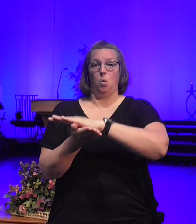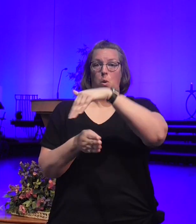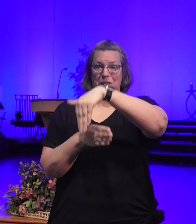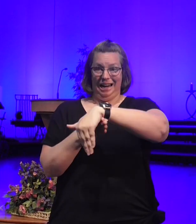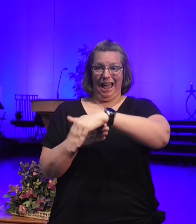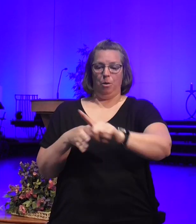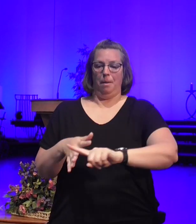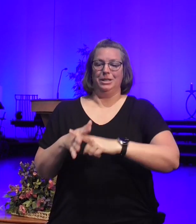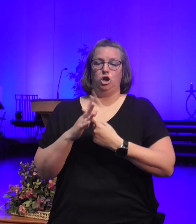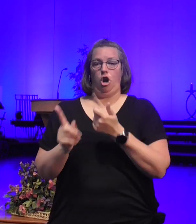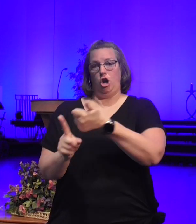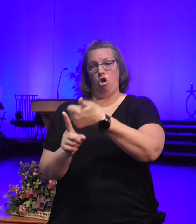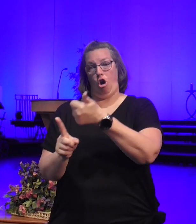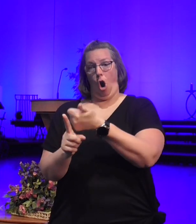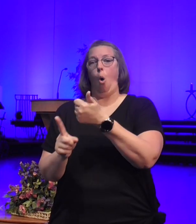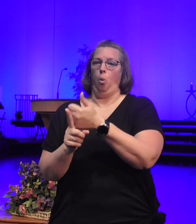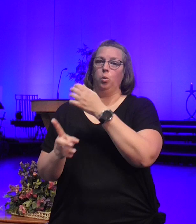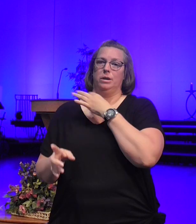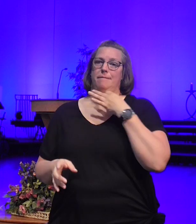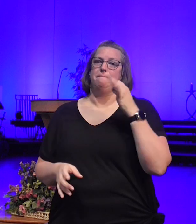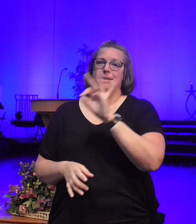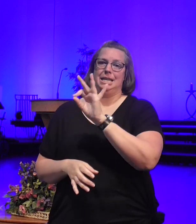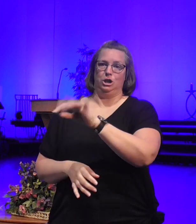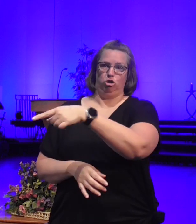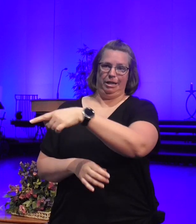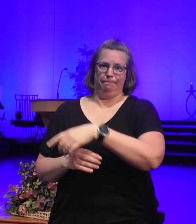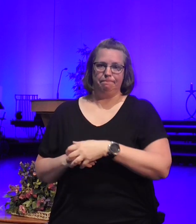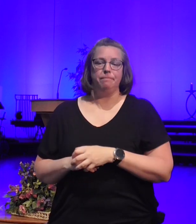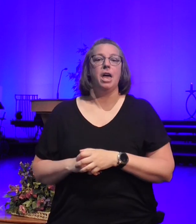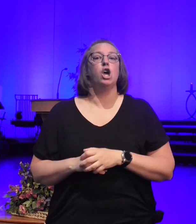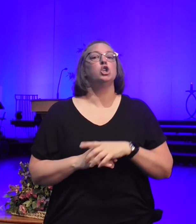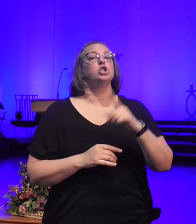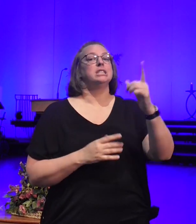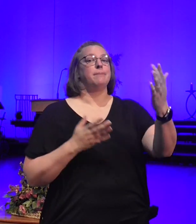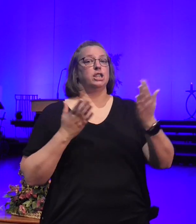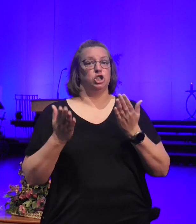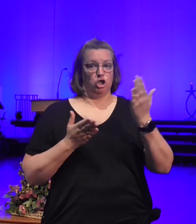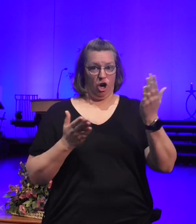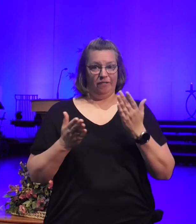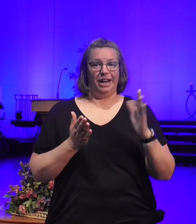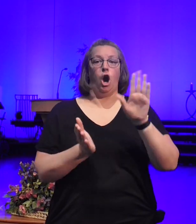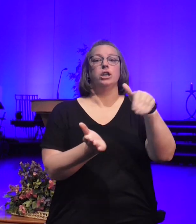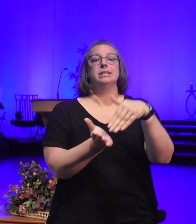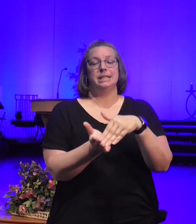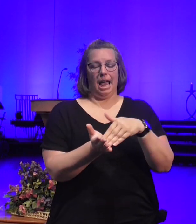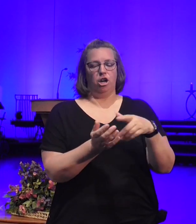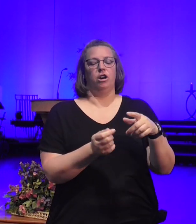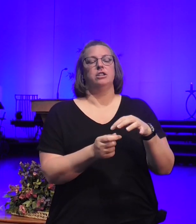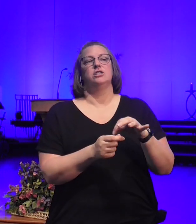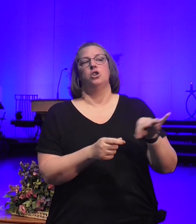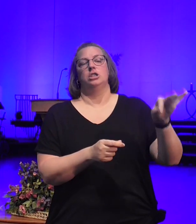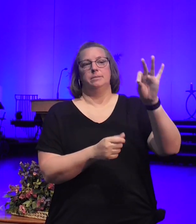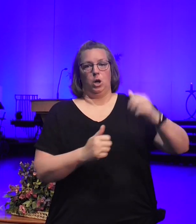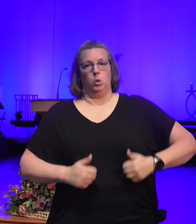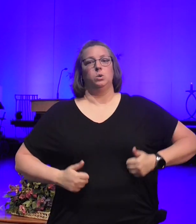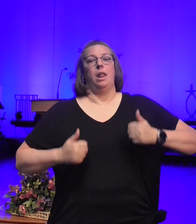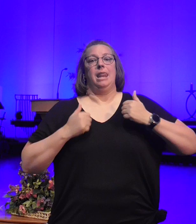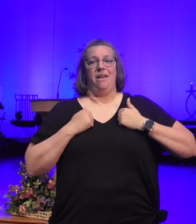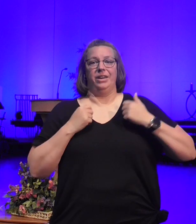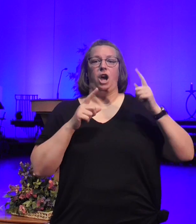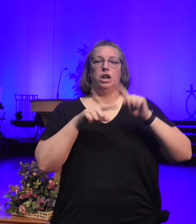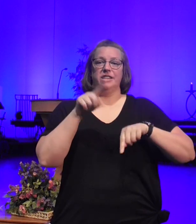going to be starting her own ministry. She also has been serving our Centers for Spiritual Living on our diversity and equity teams